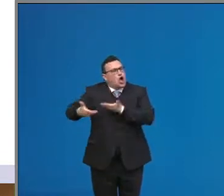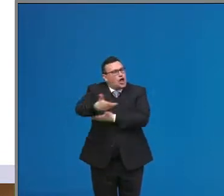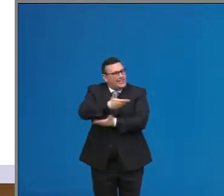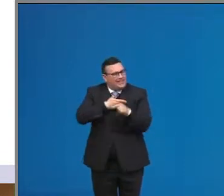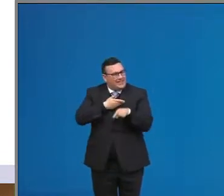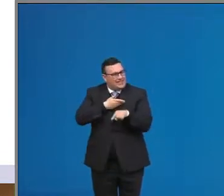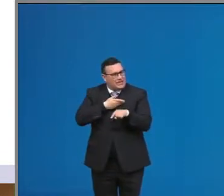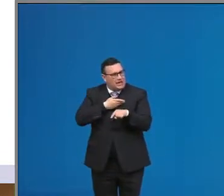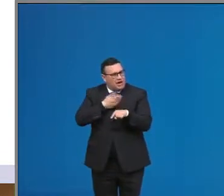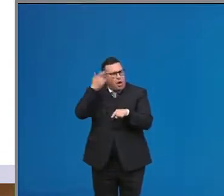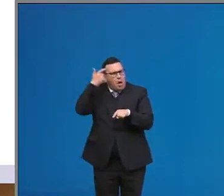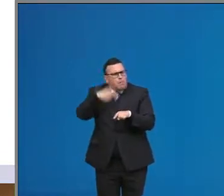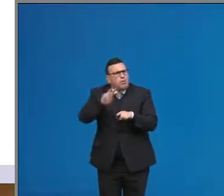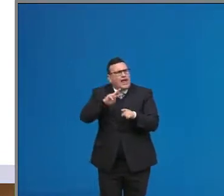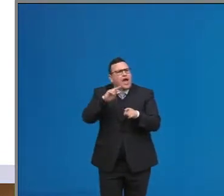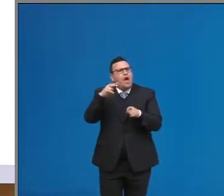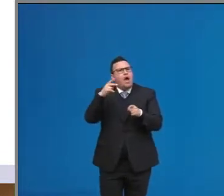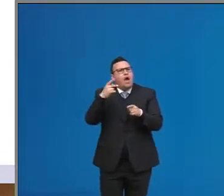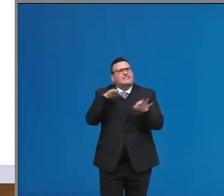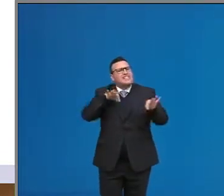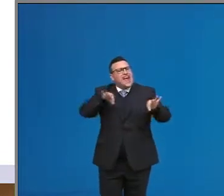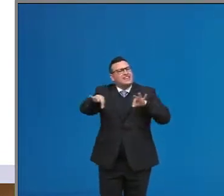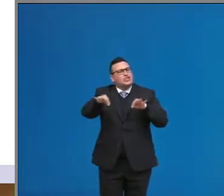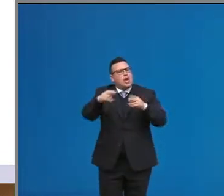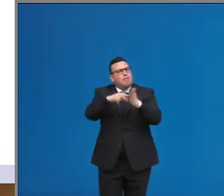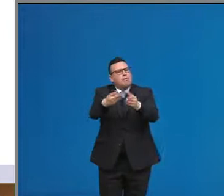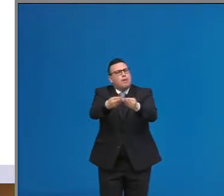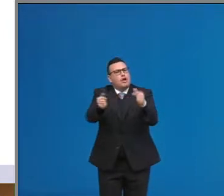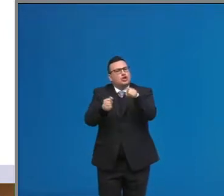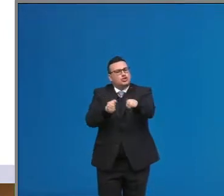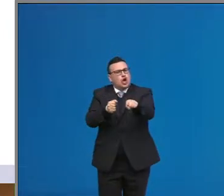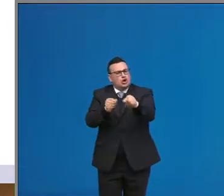and problem solving in dynamic,